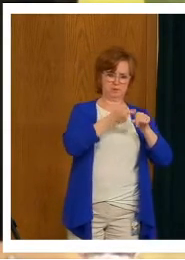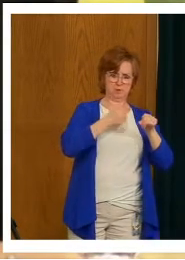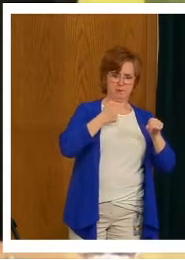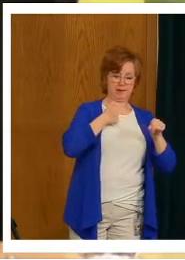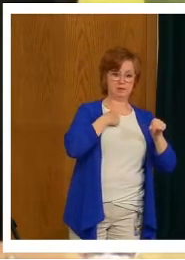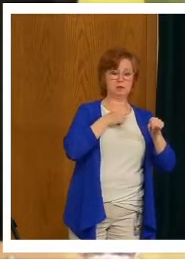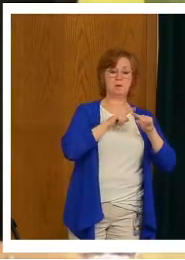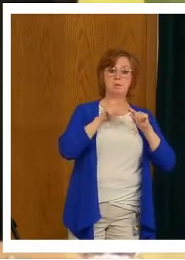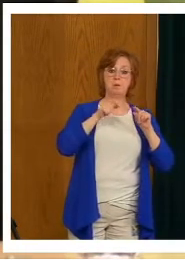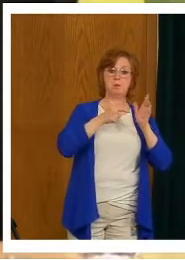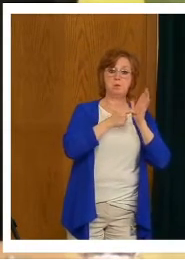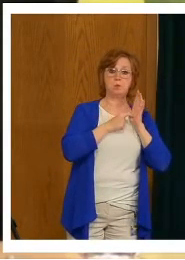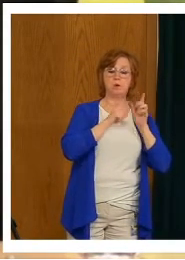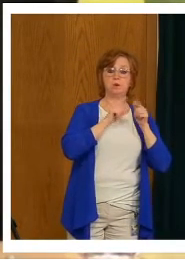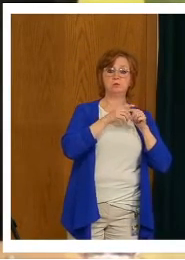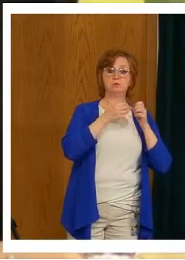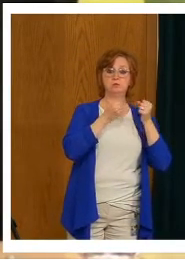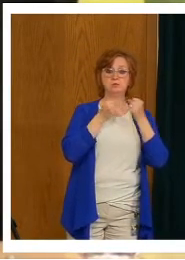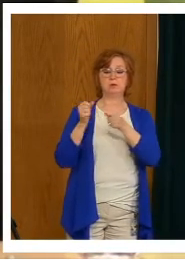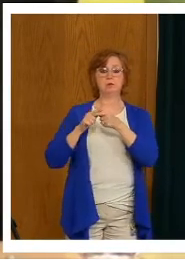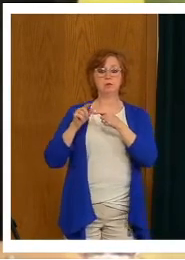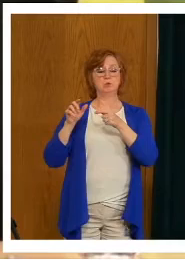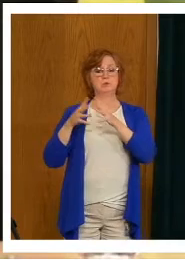vaccinations in North Dakota and Drayton.